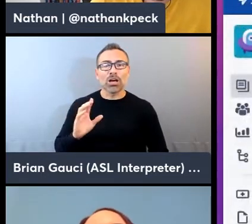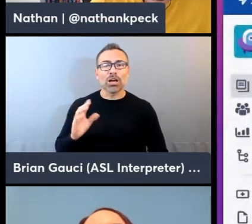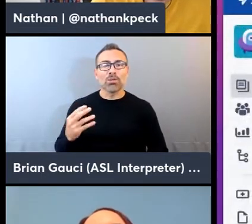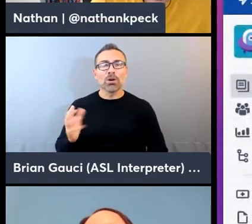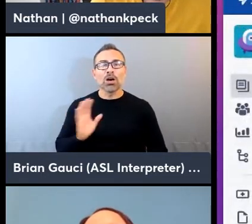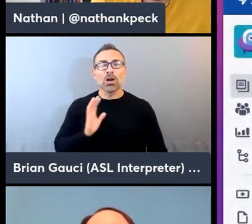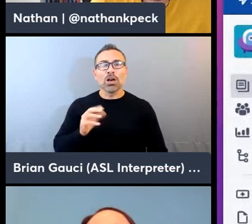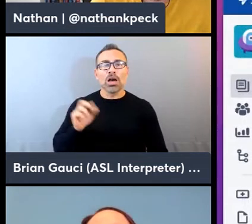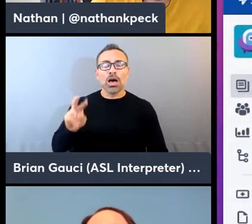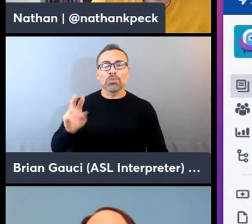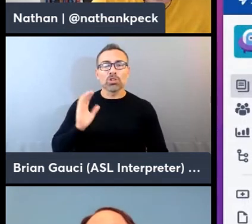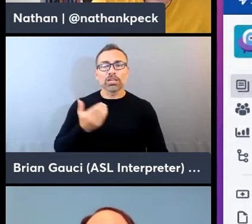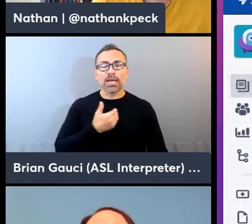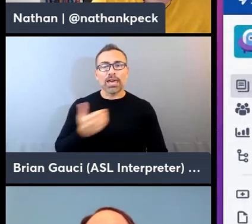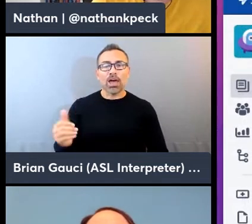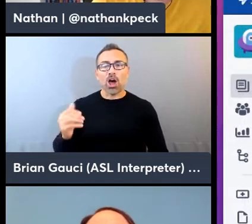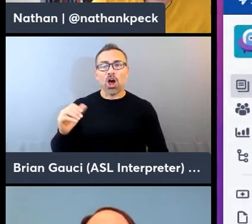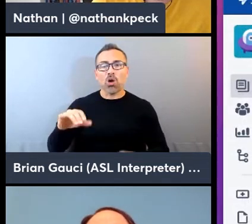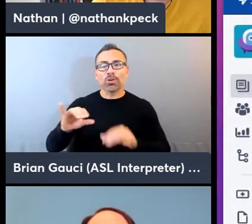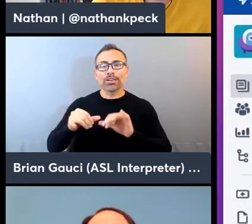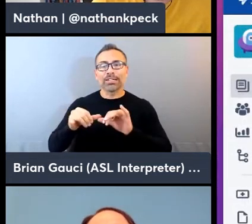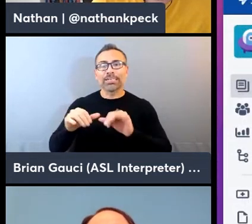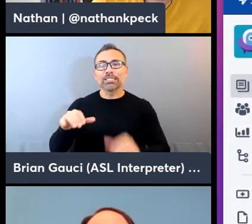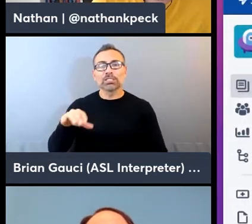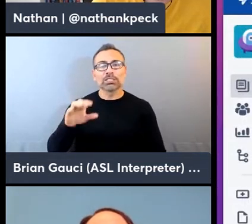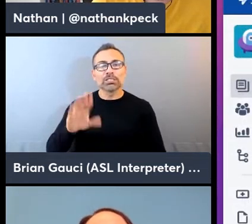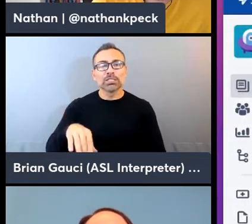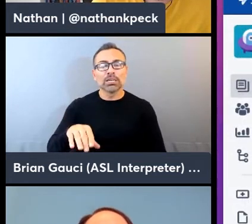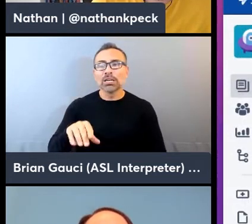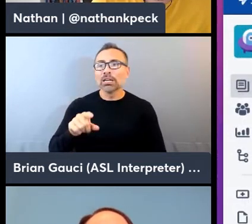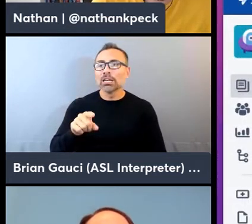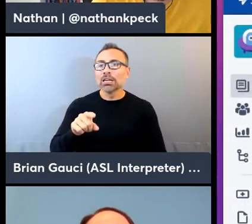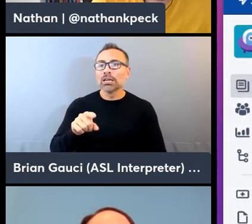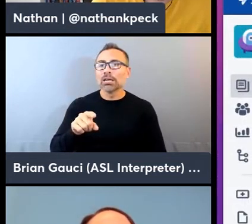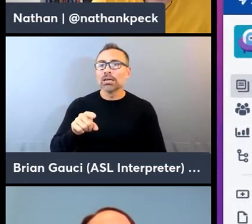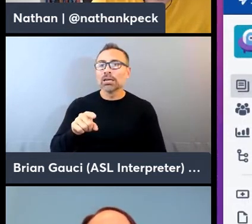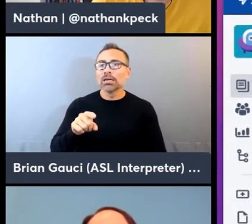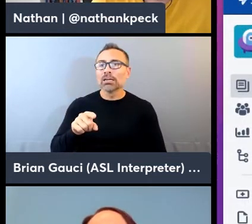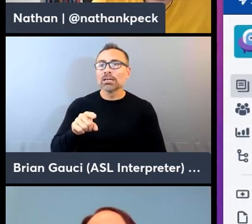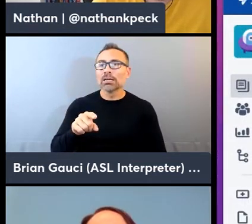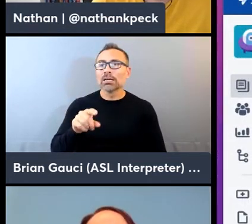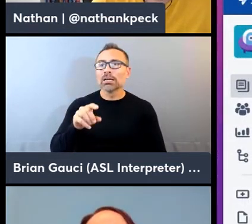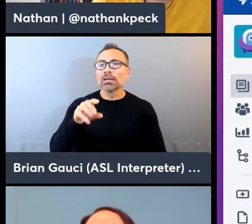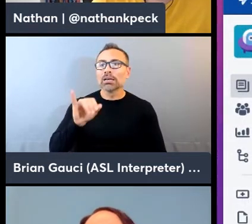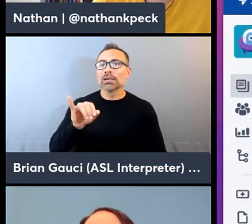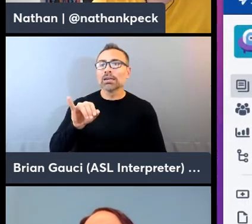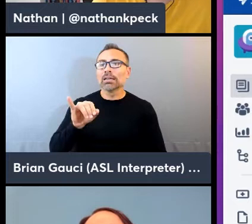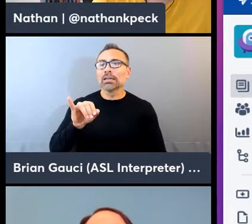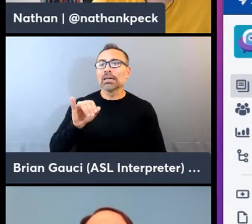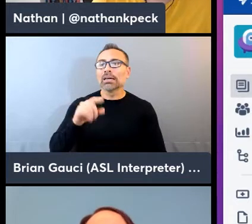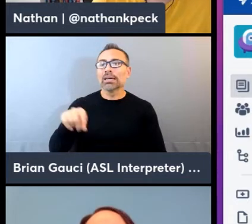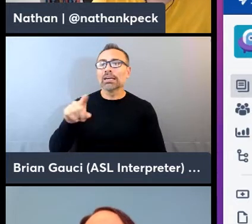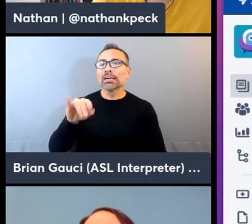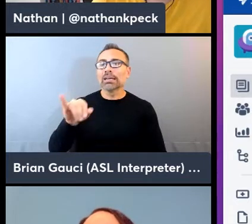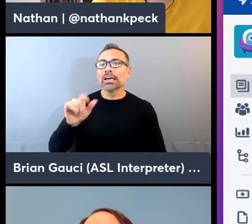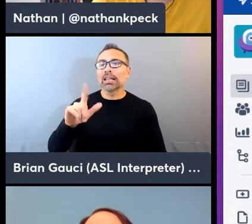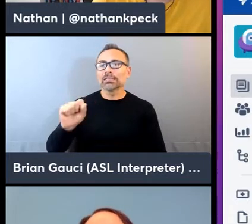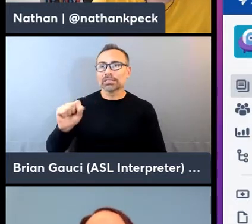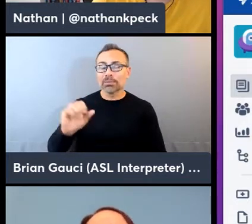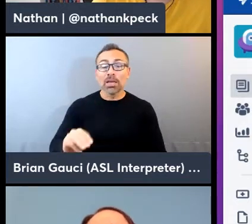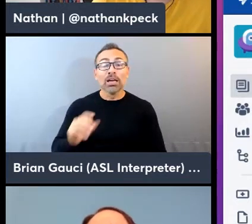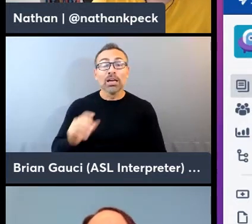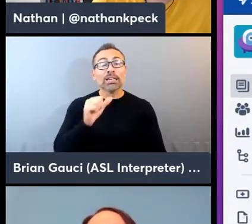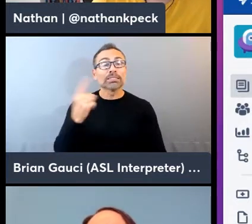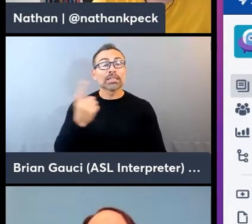right? Atlassian, of course, is the, does not only Jira Service Management, but Confluence,